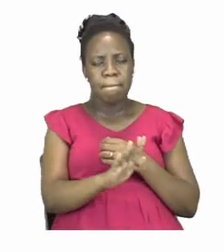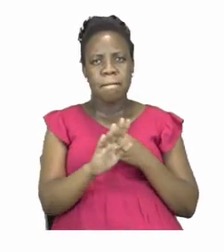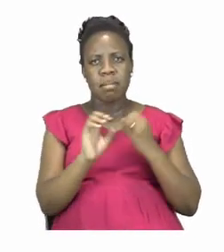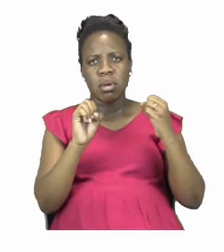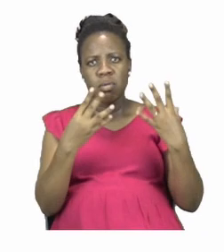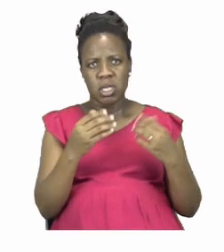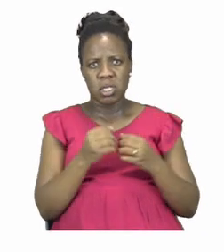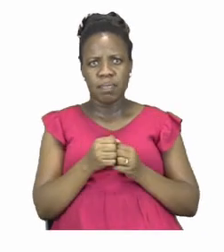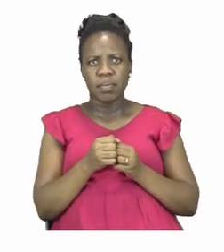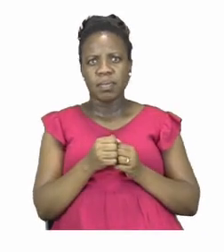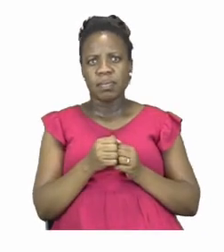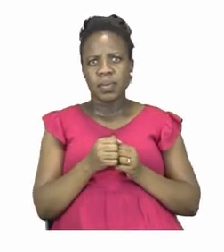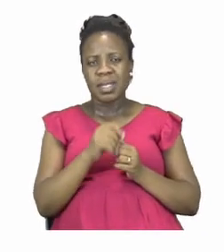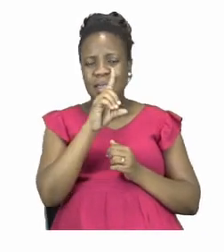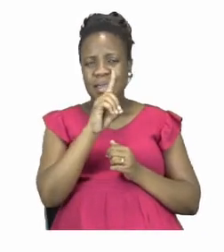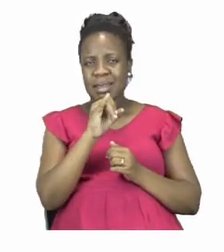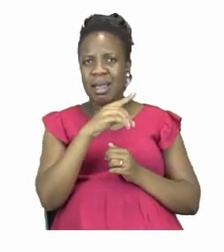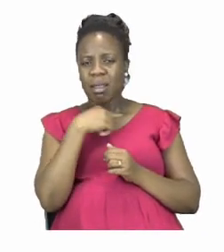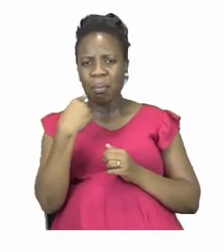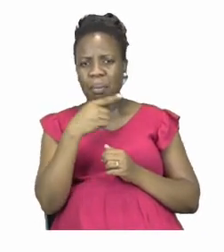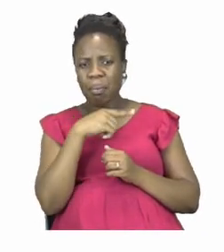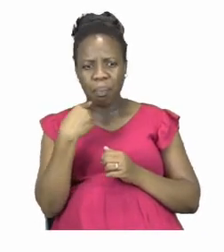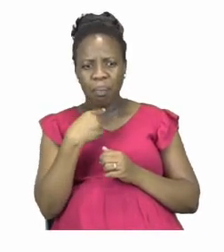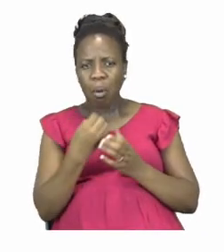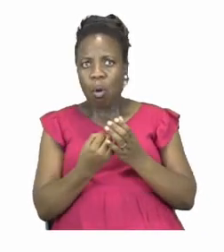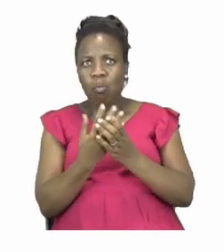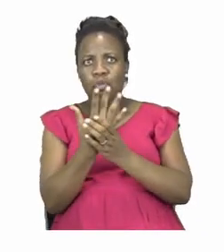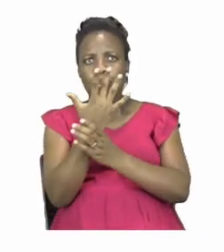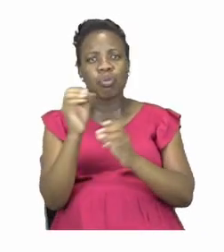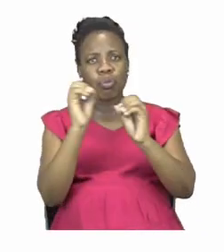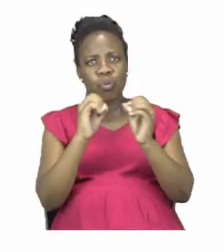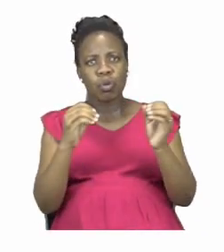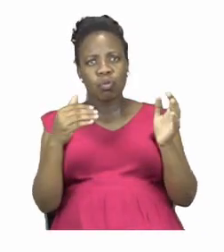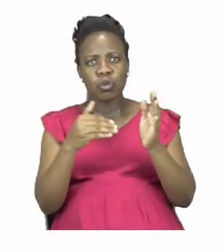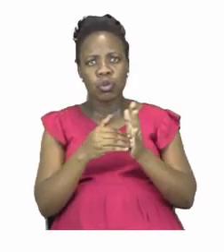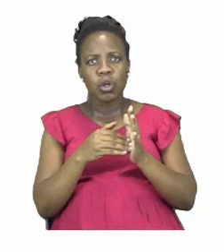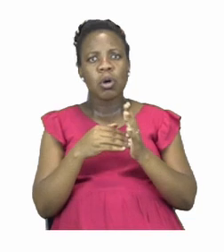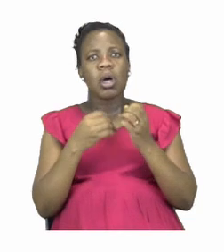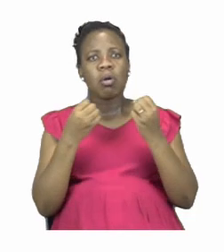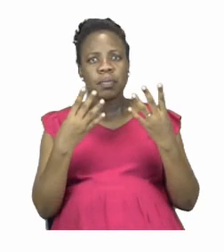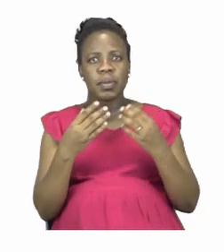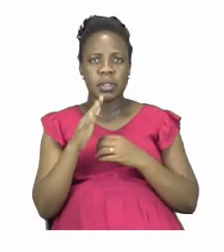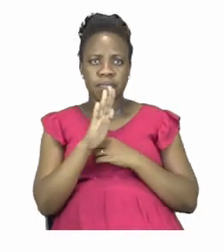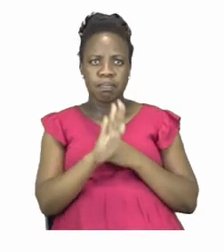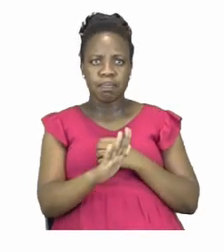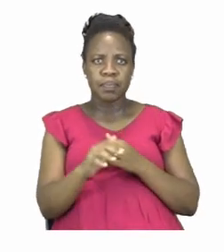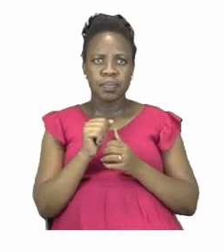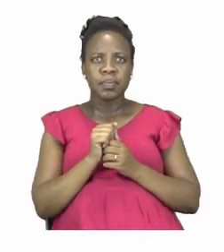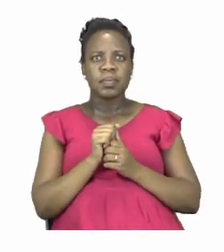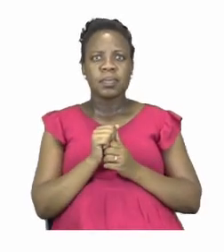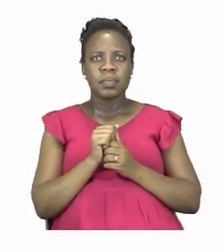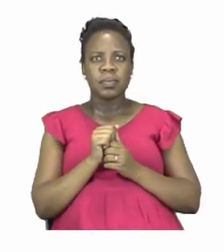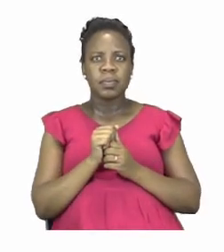the most, and then you arrange all the numbers from the most to the least.